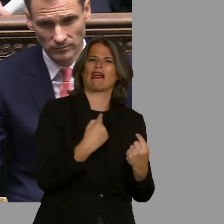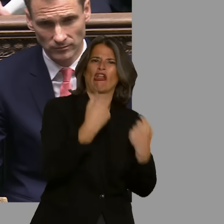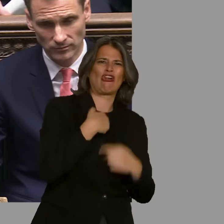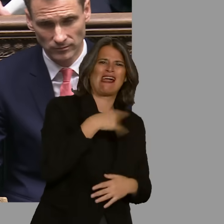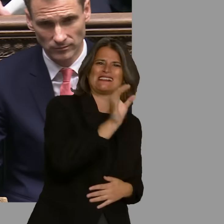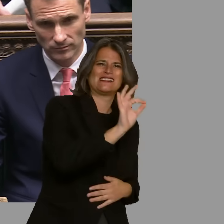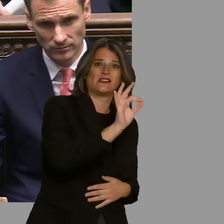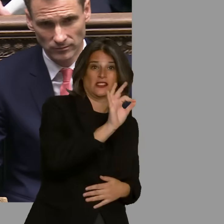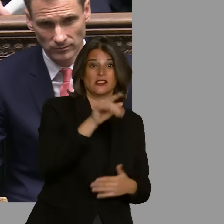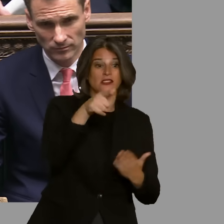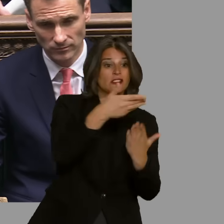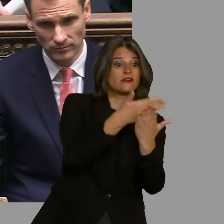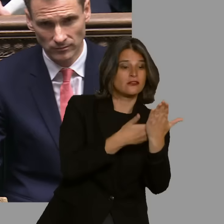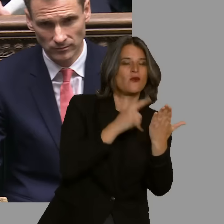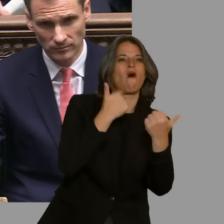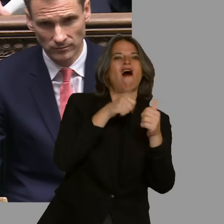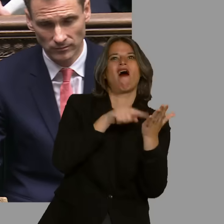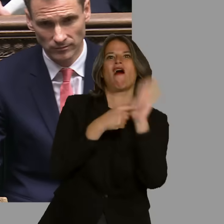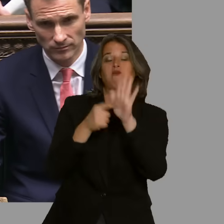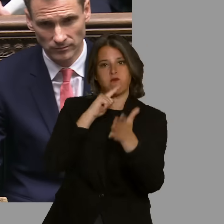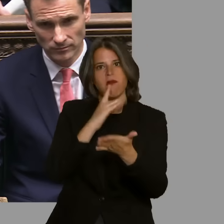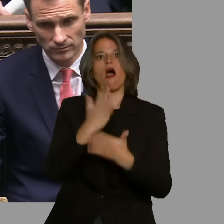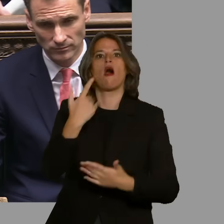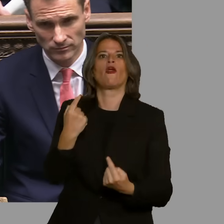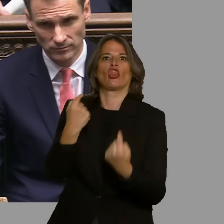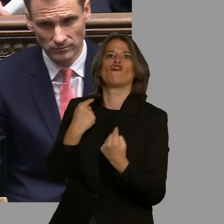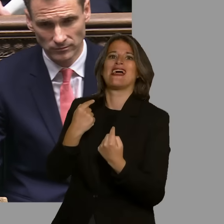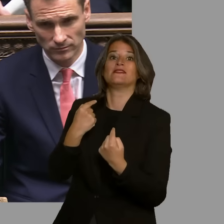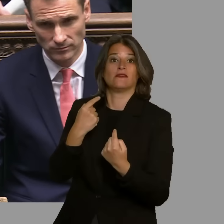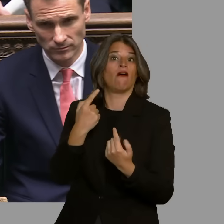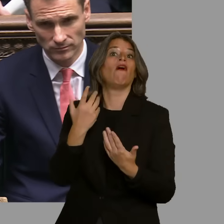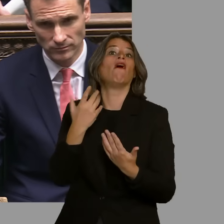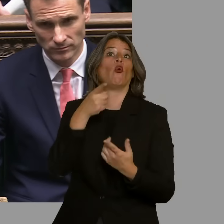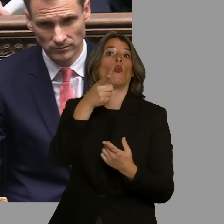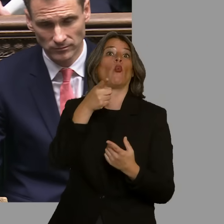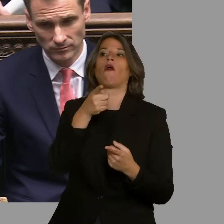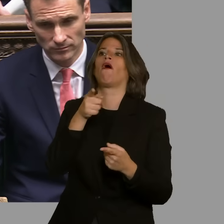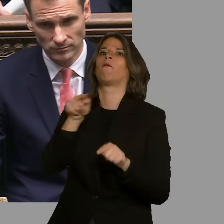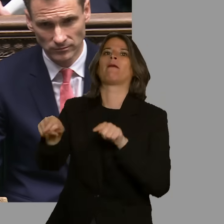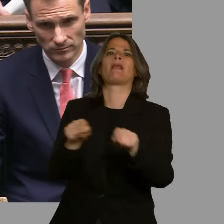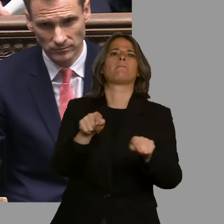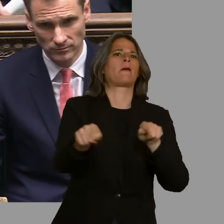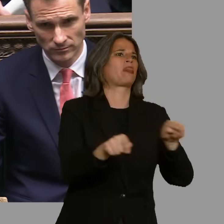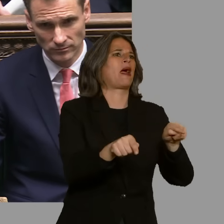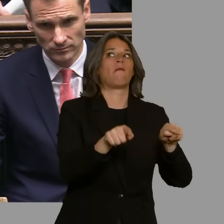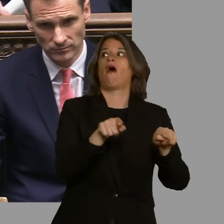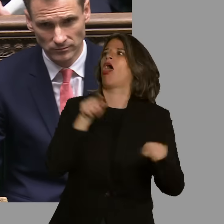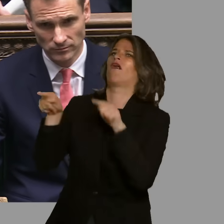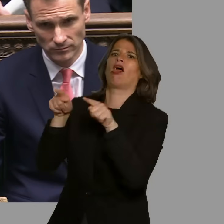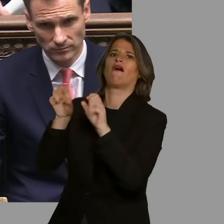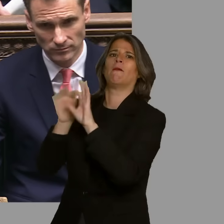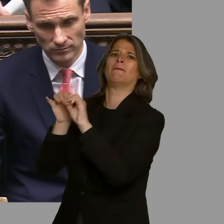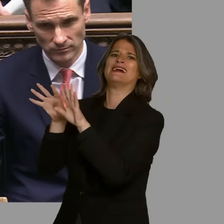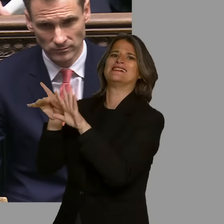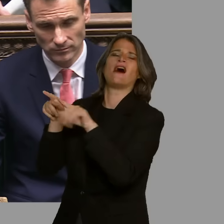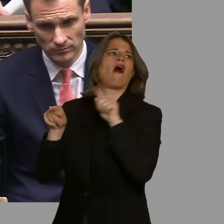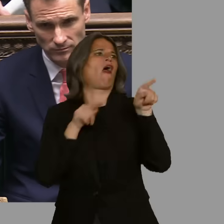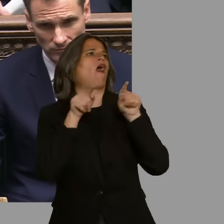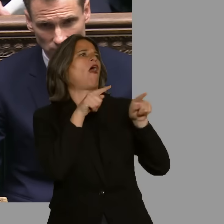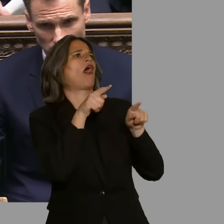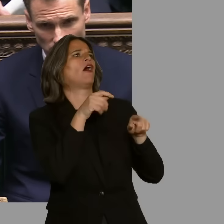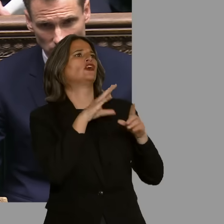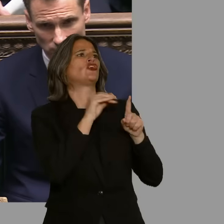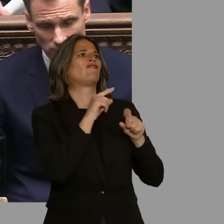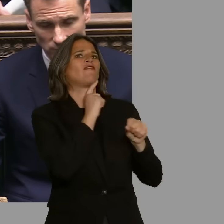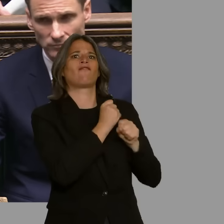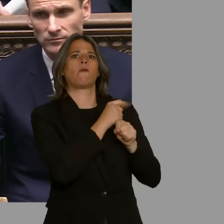why he could not see this case through. He should have seen this case through. And let me be clear, Mr. Speaker, about what has happened. A serious